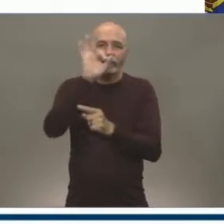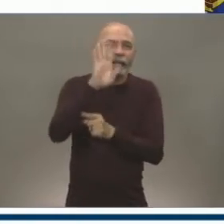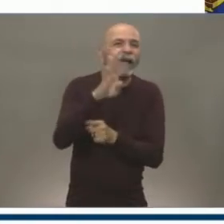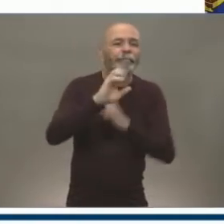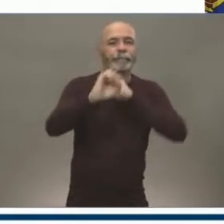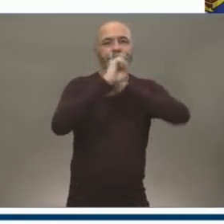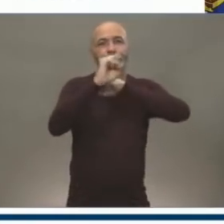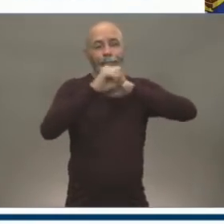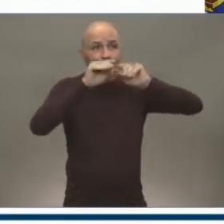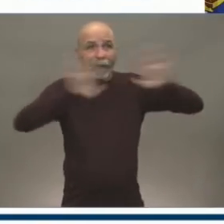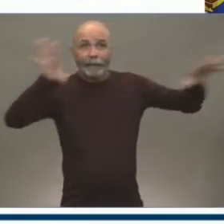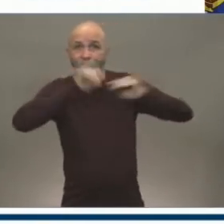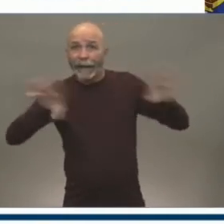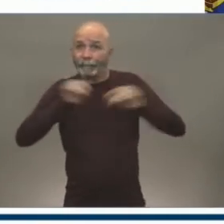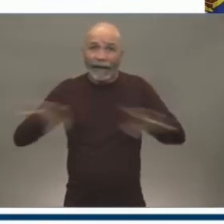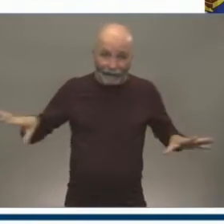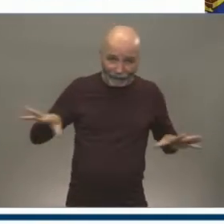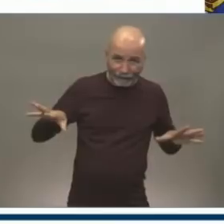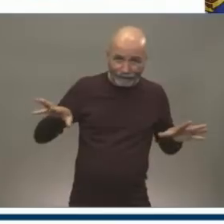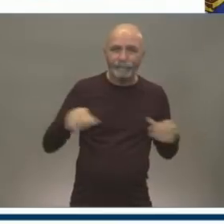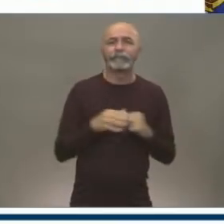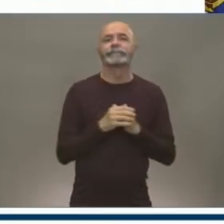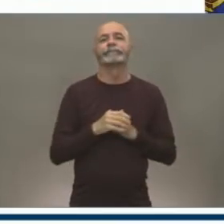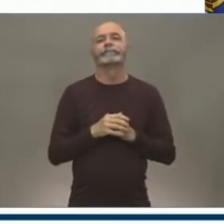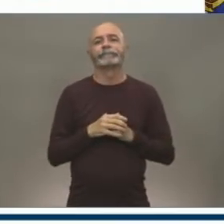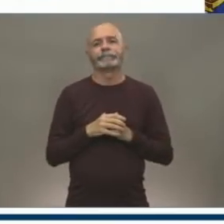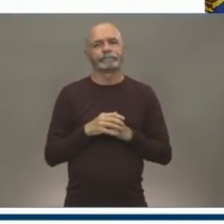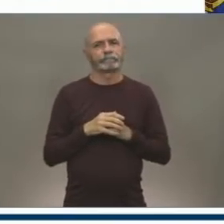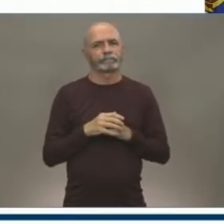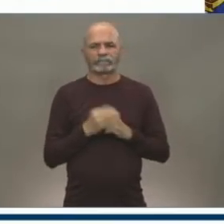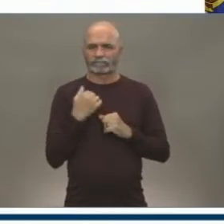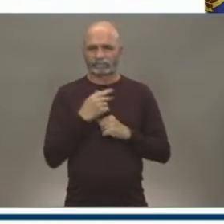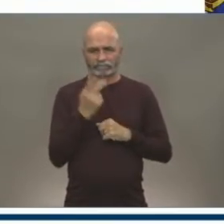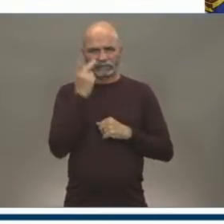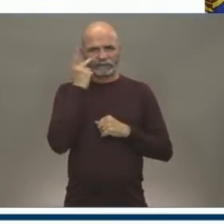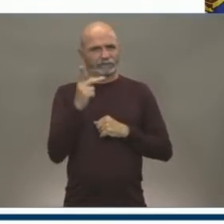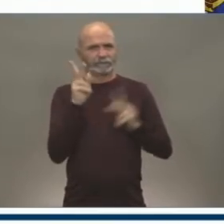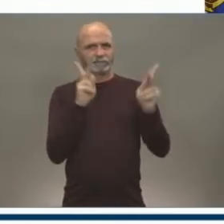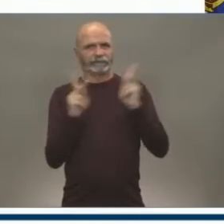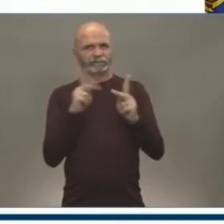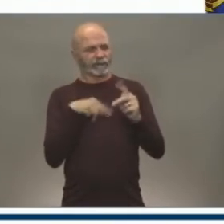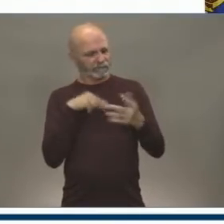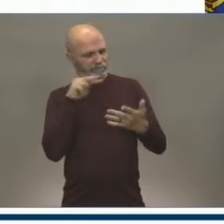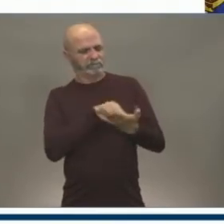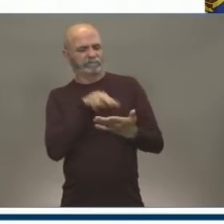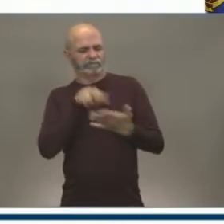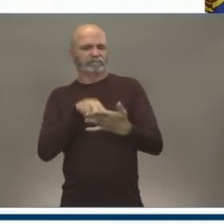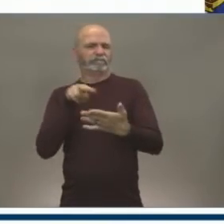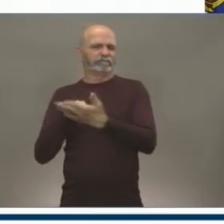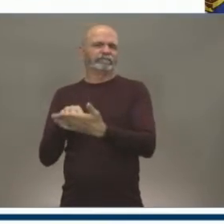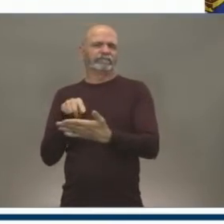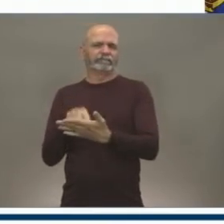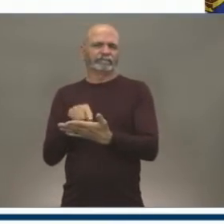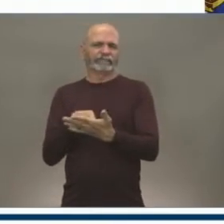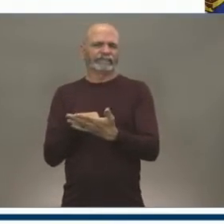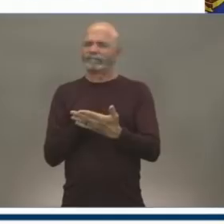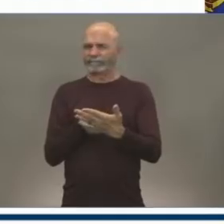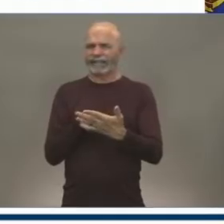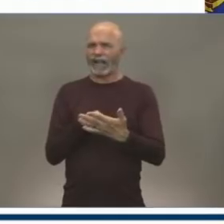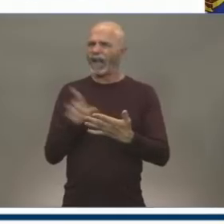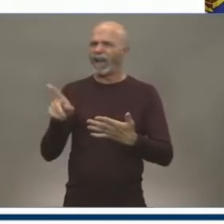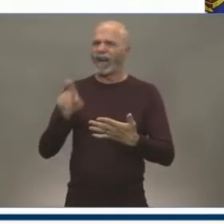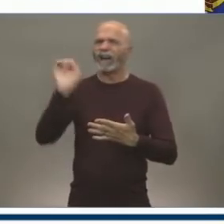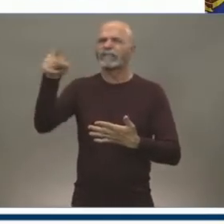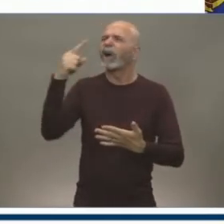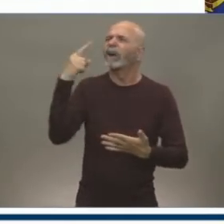between people on that. I've seen people in the comments asking questions and random accounts answer them. So I'm wondering